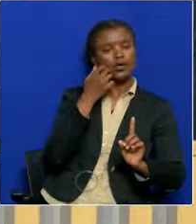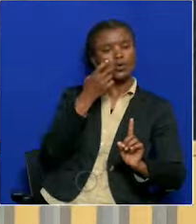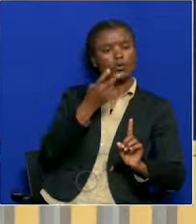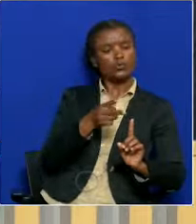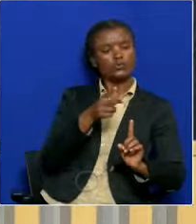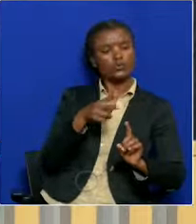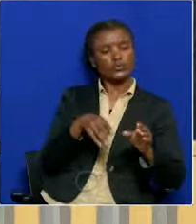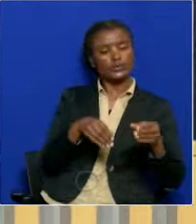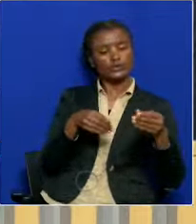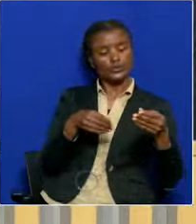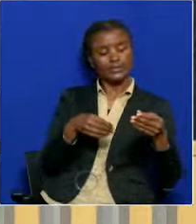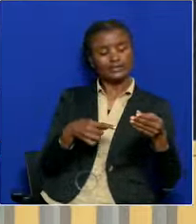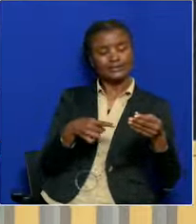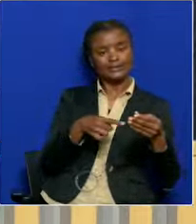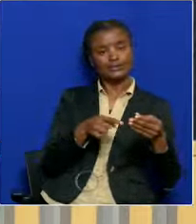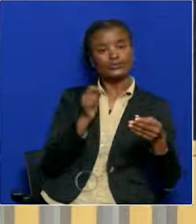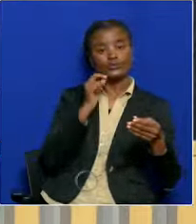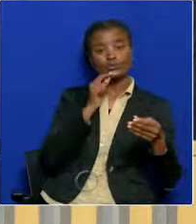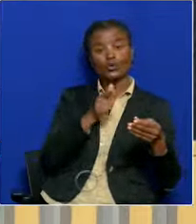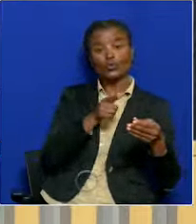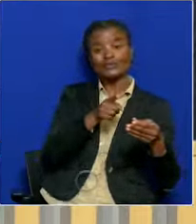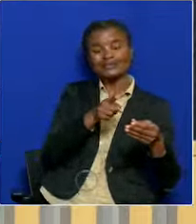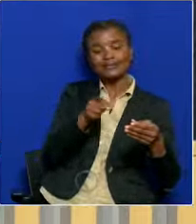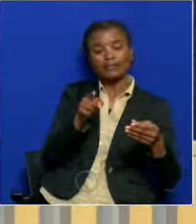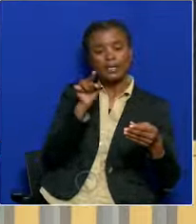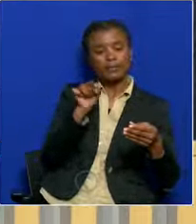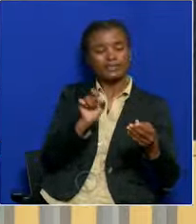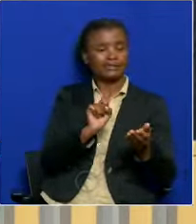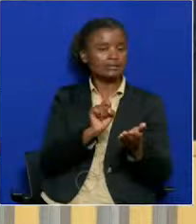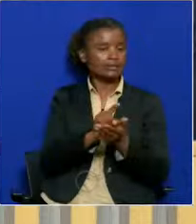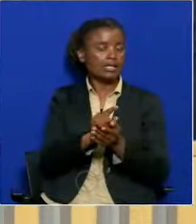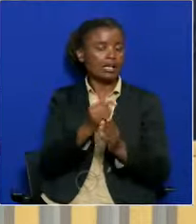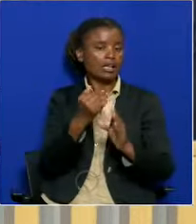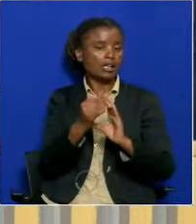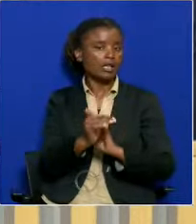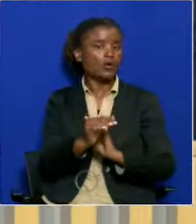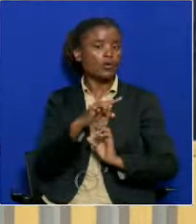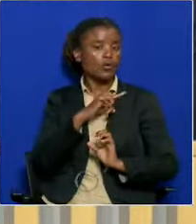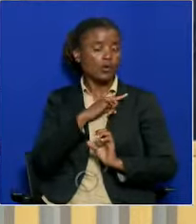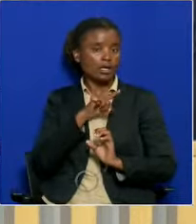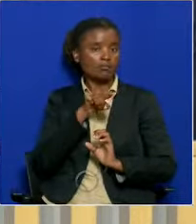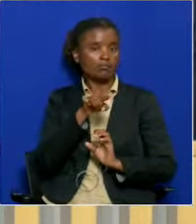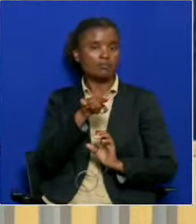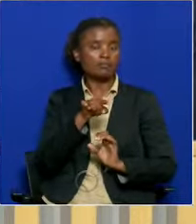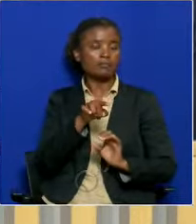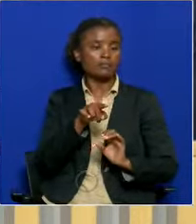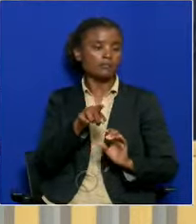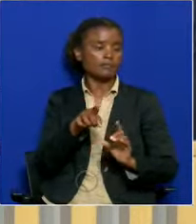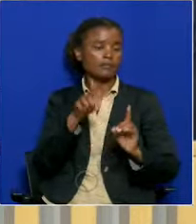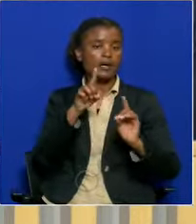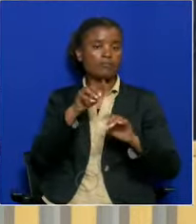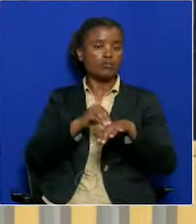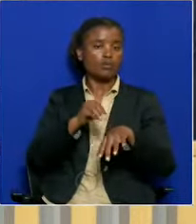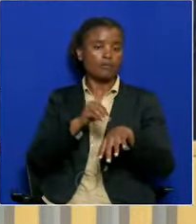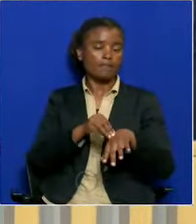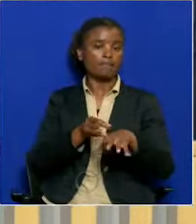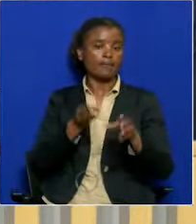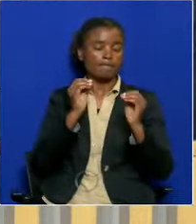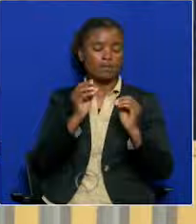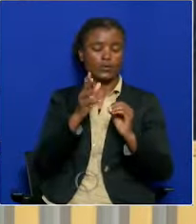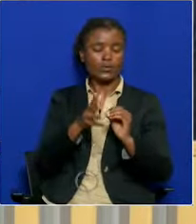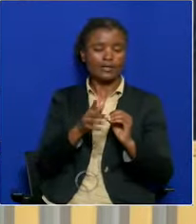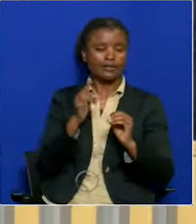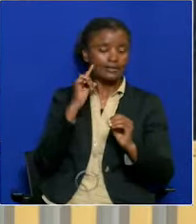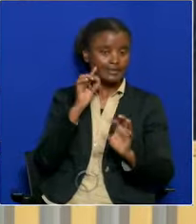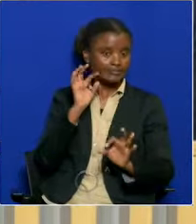not have sent it because it will get him into trouble. It has its own particular significance. He's your friend,